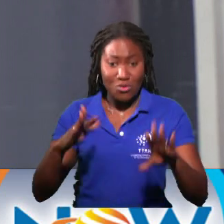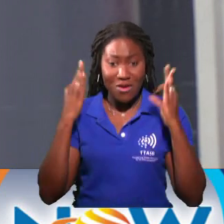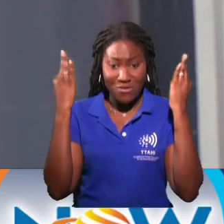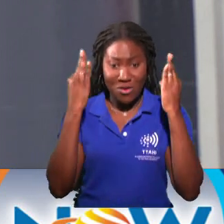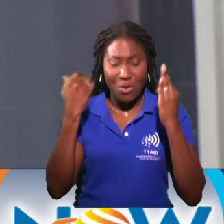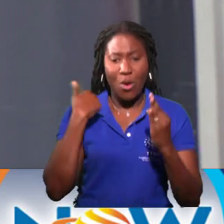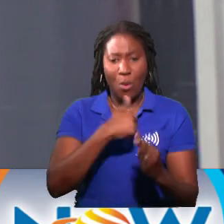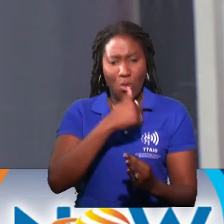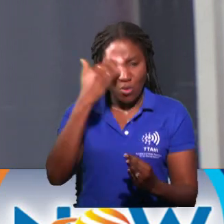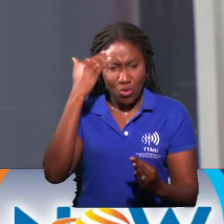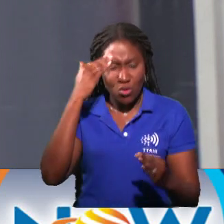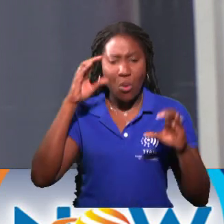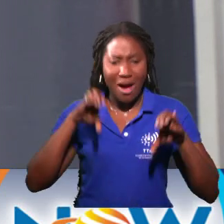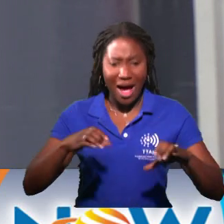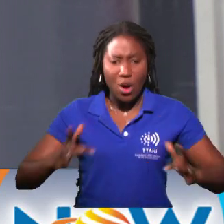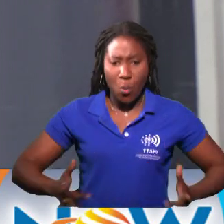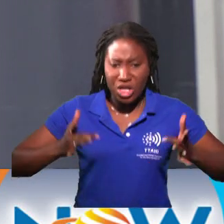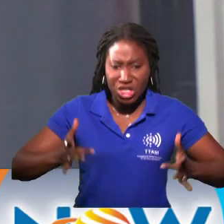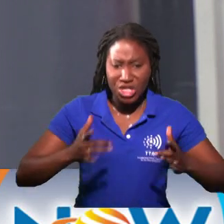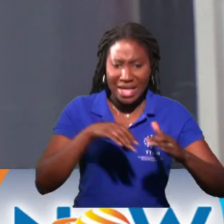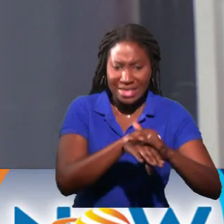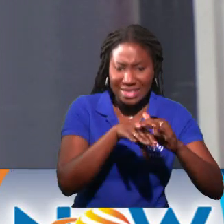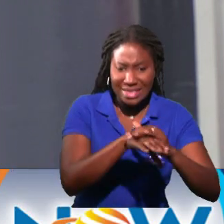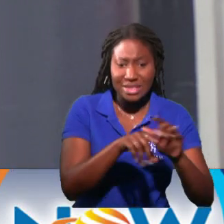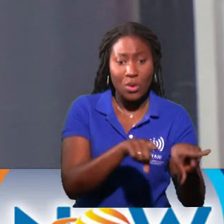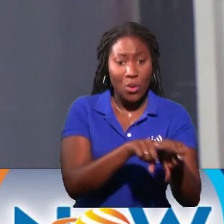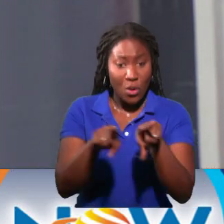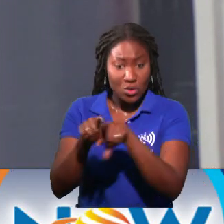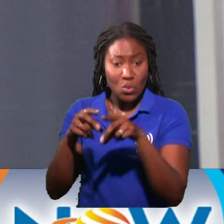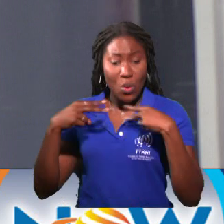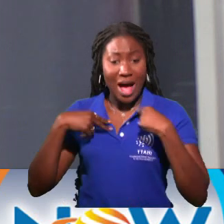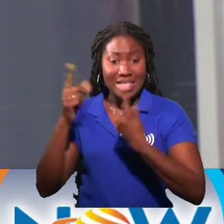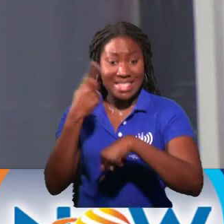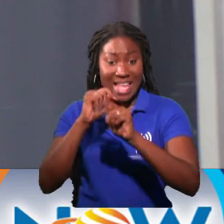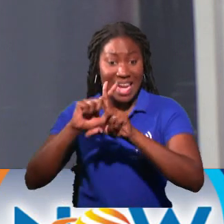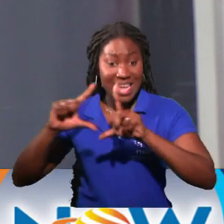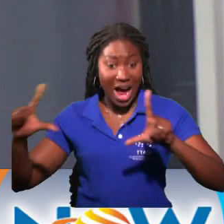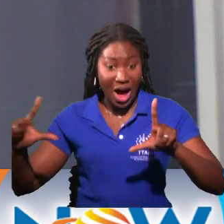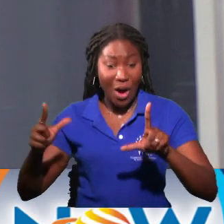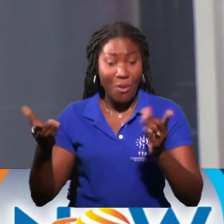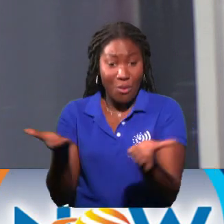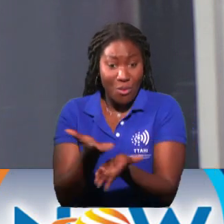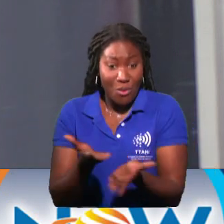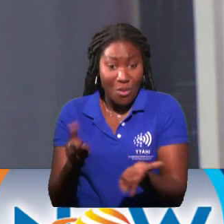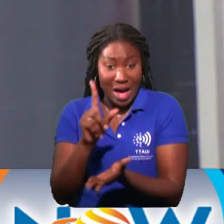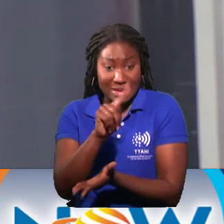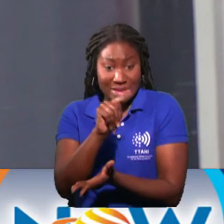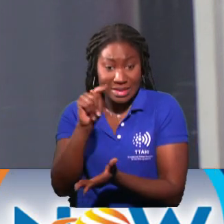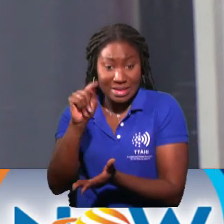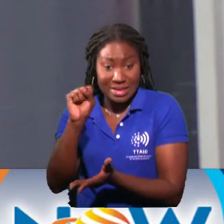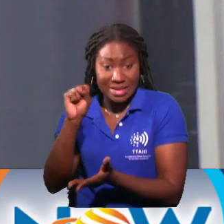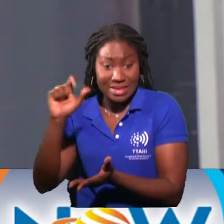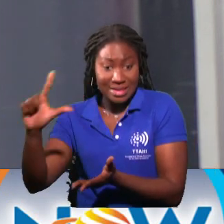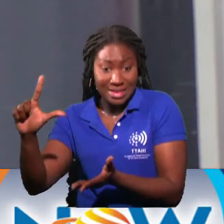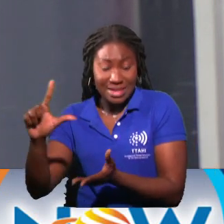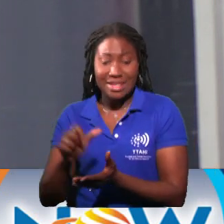wheelchair accessible, but we'll also have Trinidad and Tobago sign language interpreters. We'll have